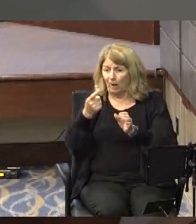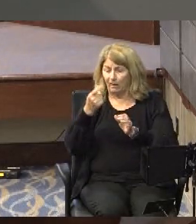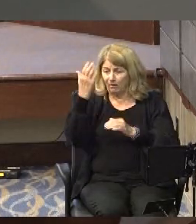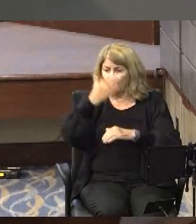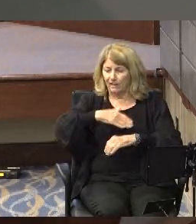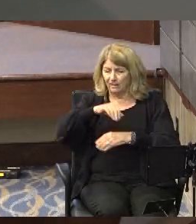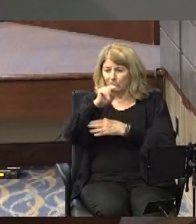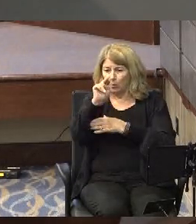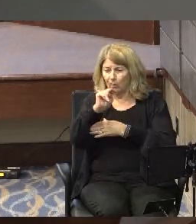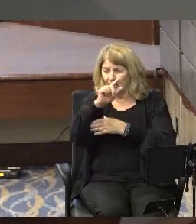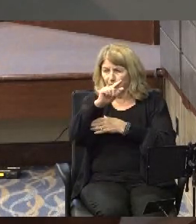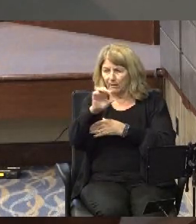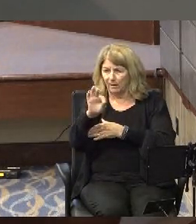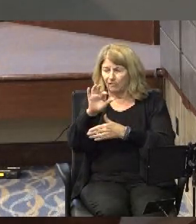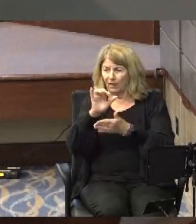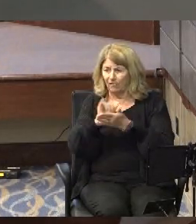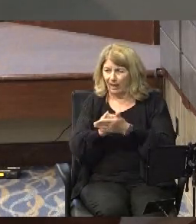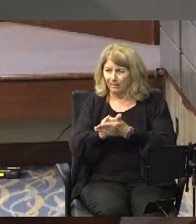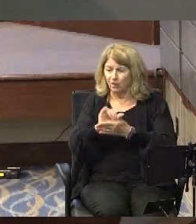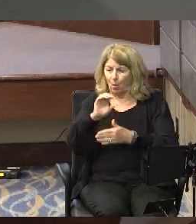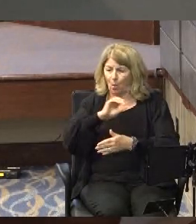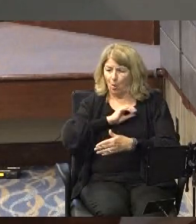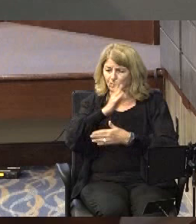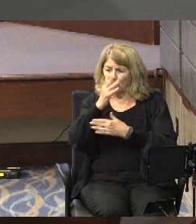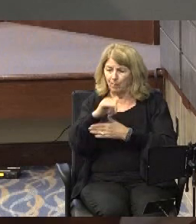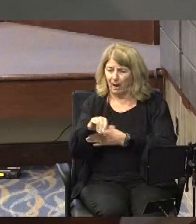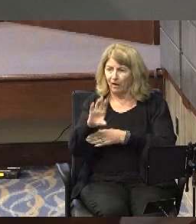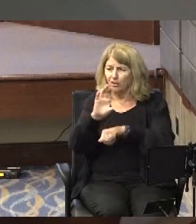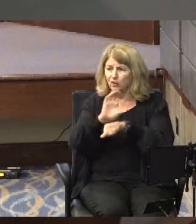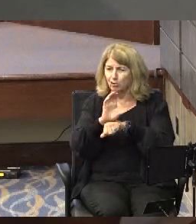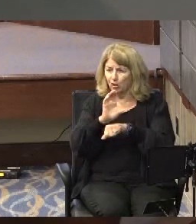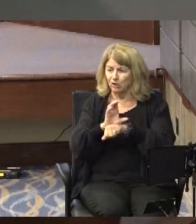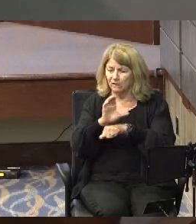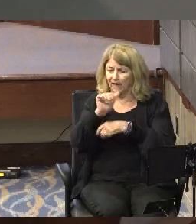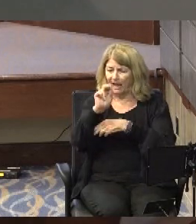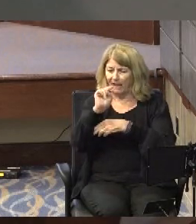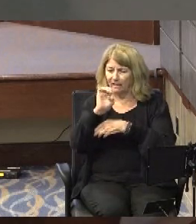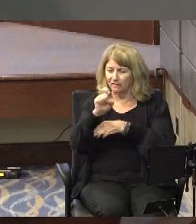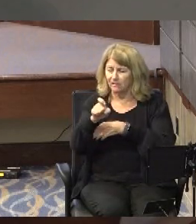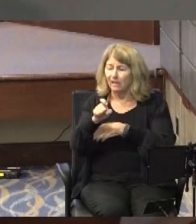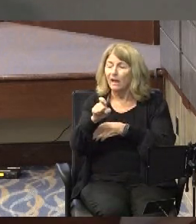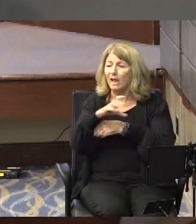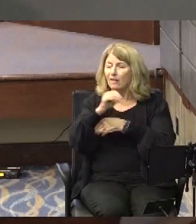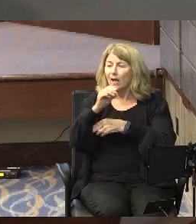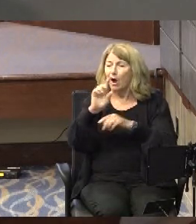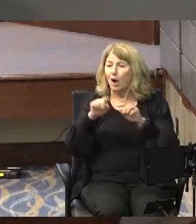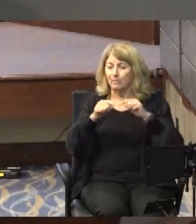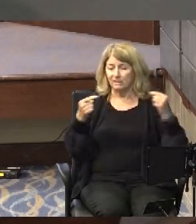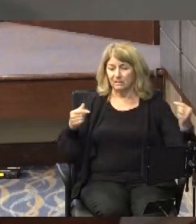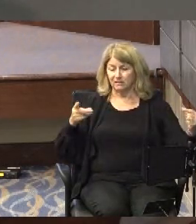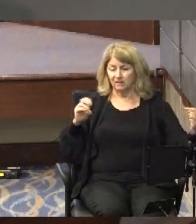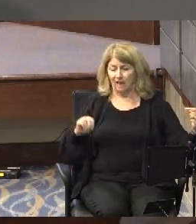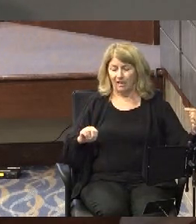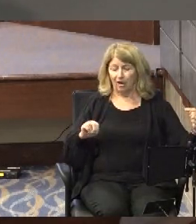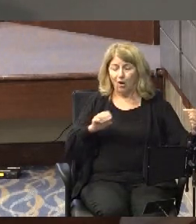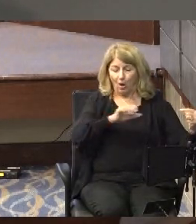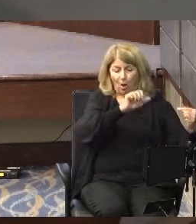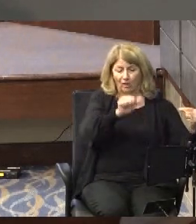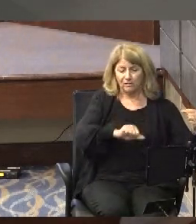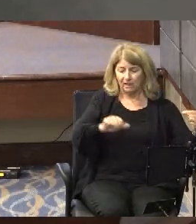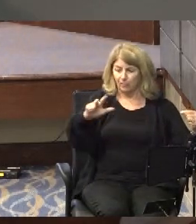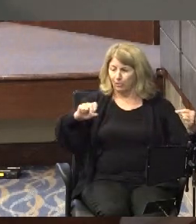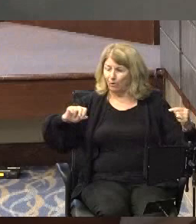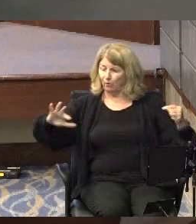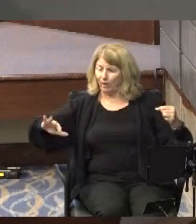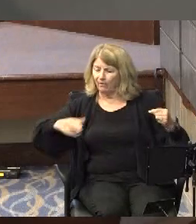that property is owned by St. Albans Episcopal Church. It's their annex. On the other side, opposite end of 305, is, as Haywood